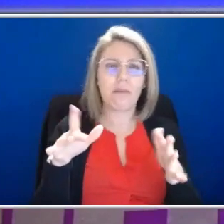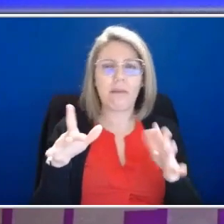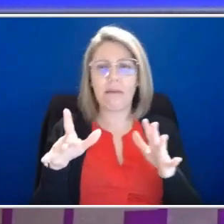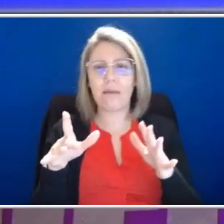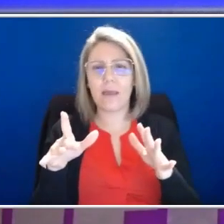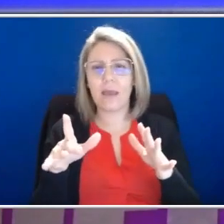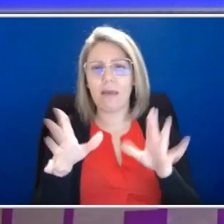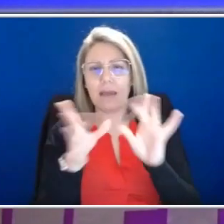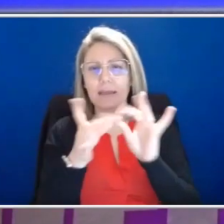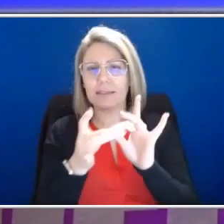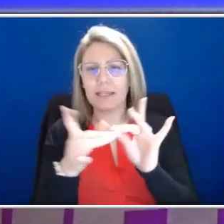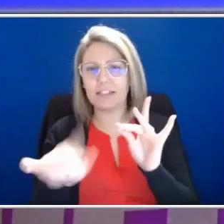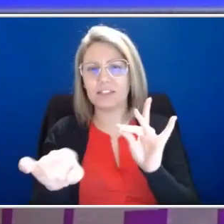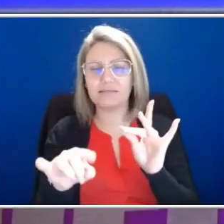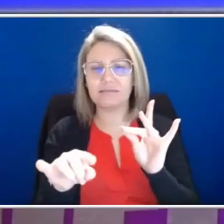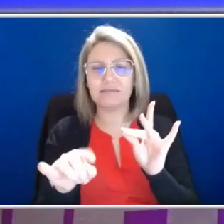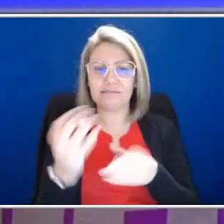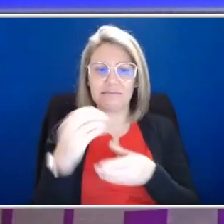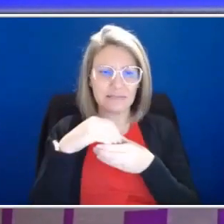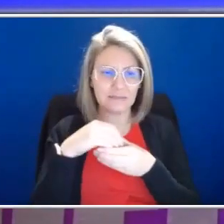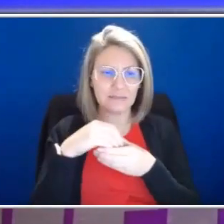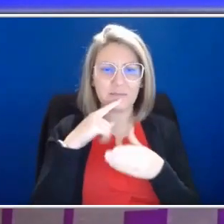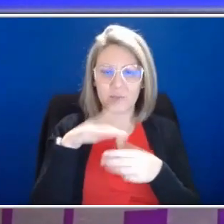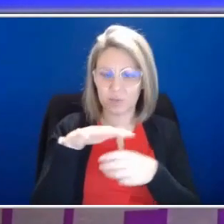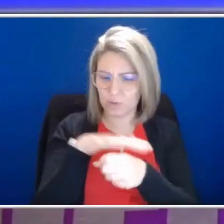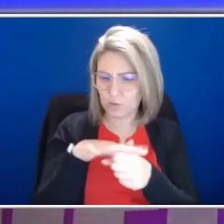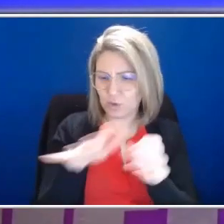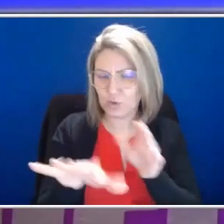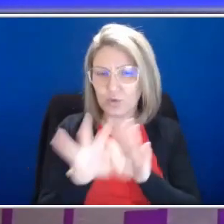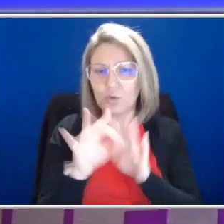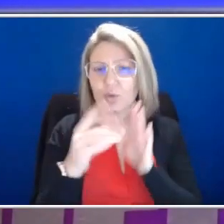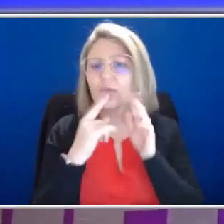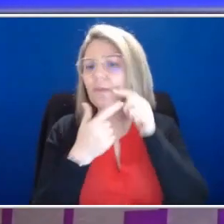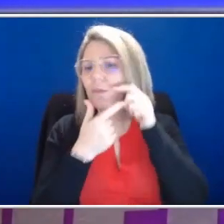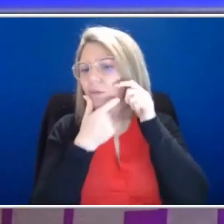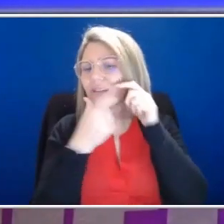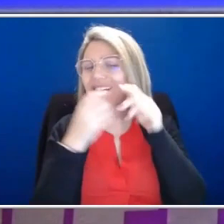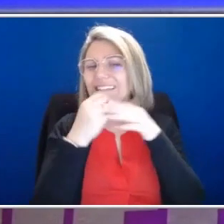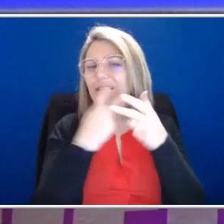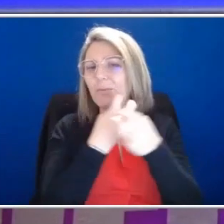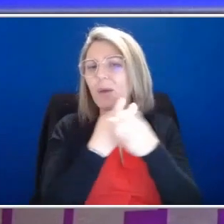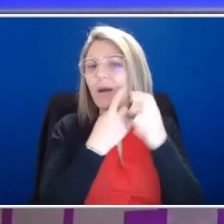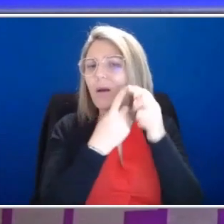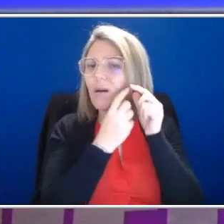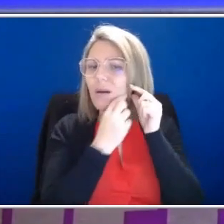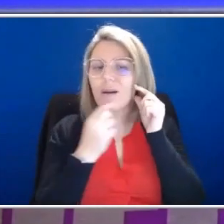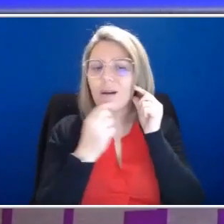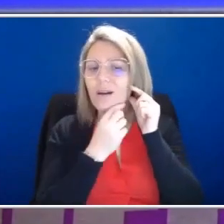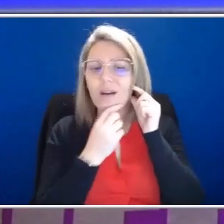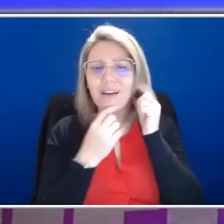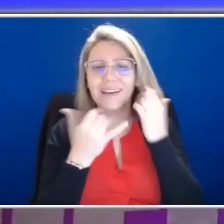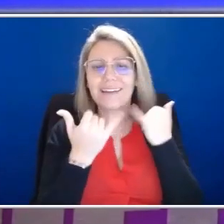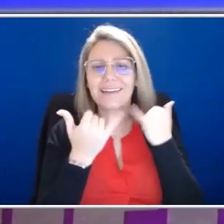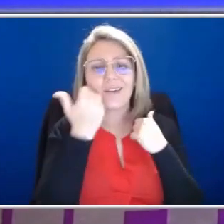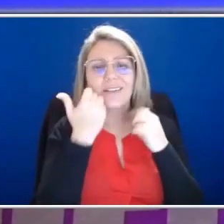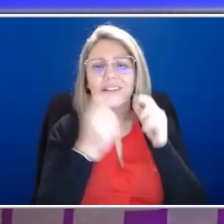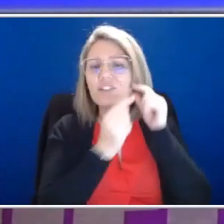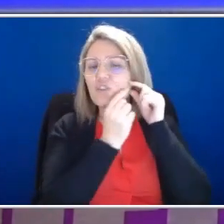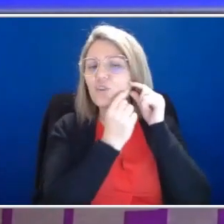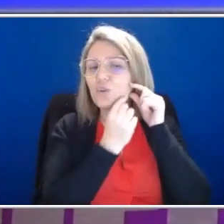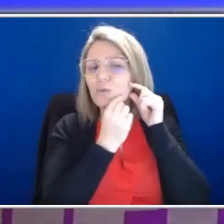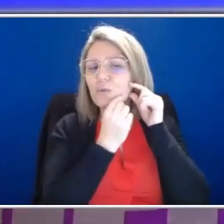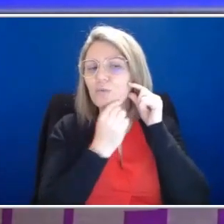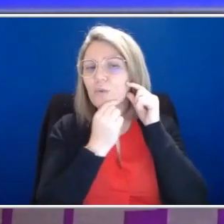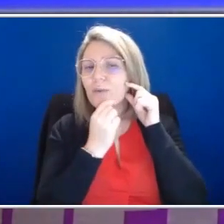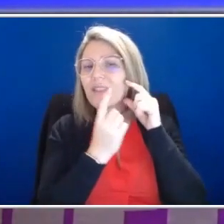implant abutments, these implant locators, to the implants in the bone. And so the denture now has little grooves in it that snaps